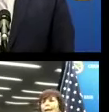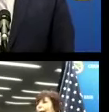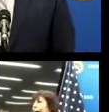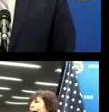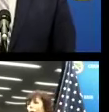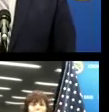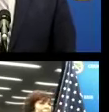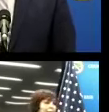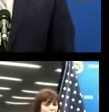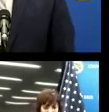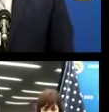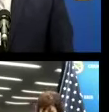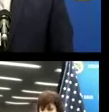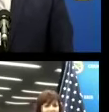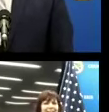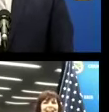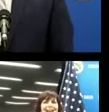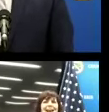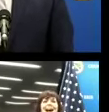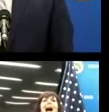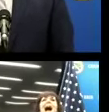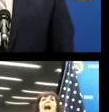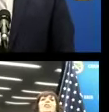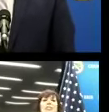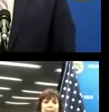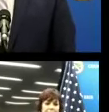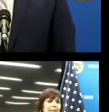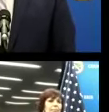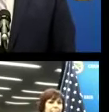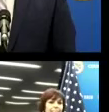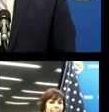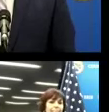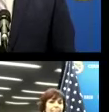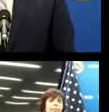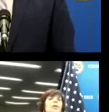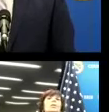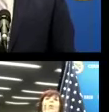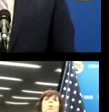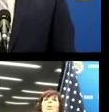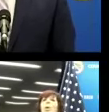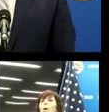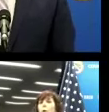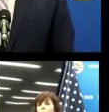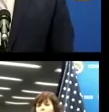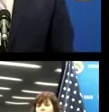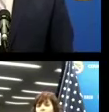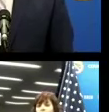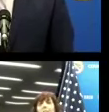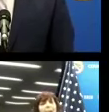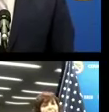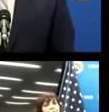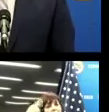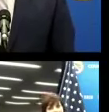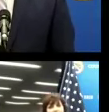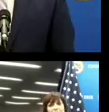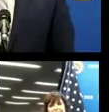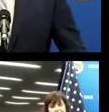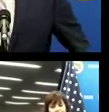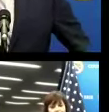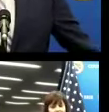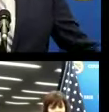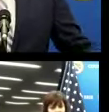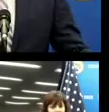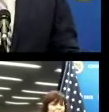the community. So it affects, once again, those that have a higher risk associated with transmission